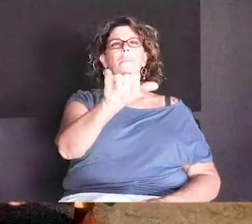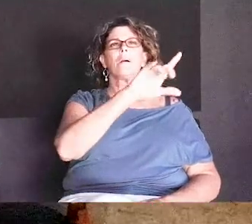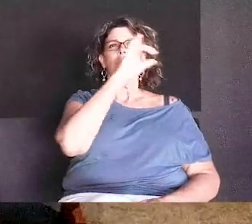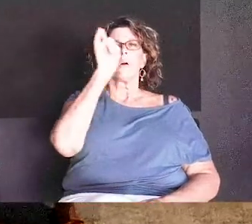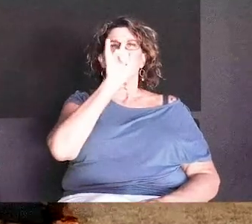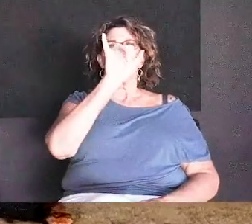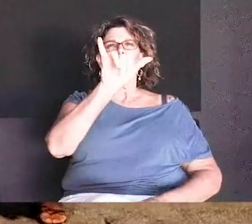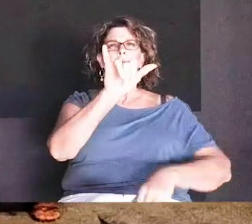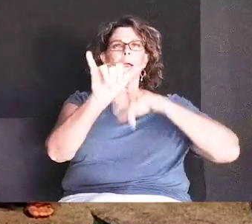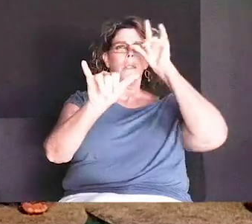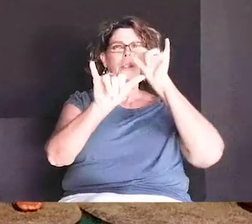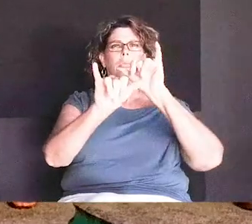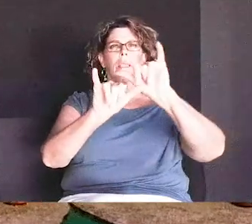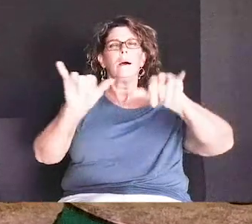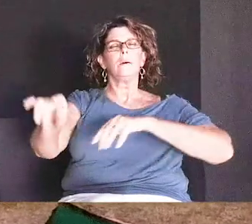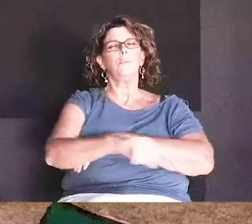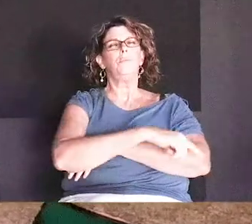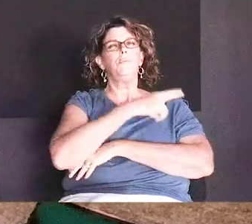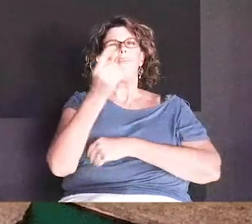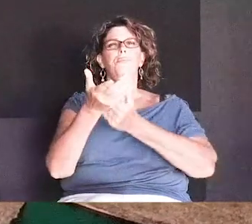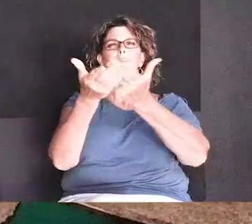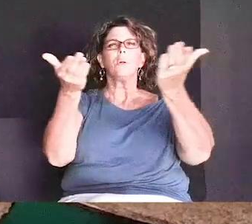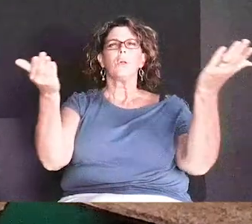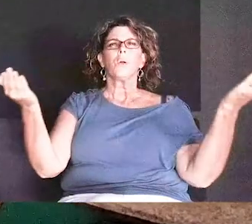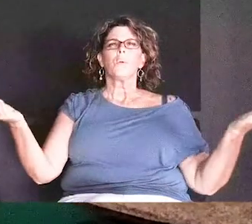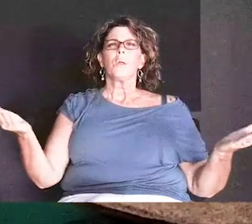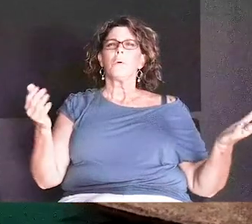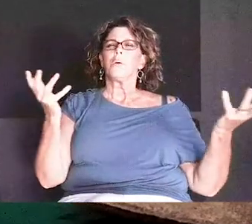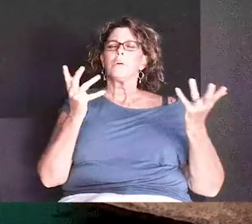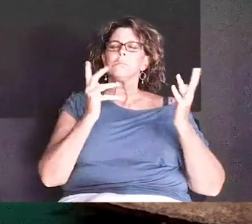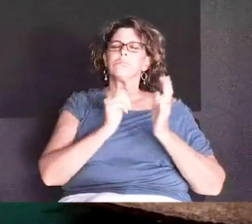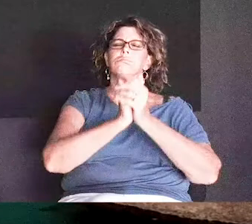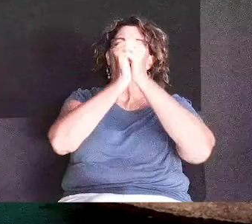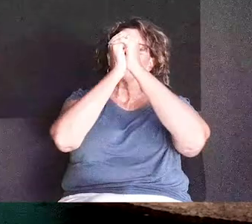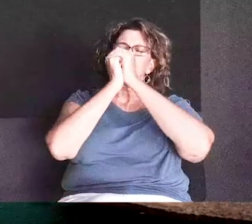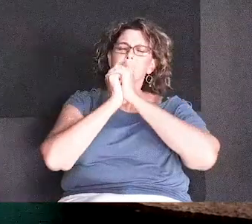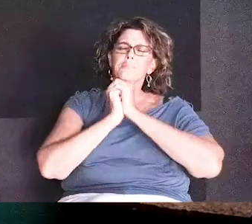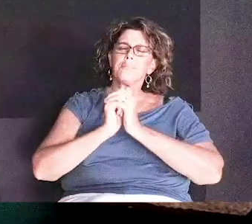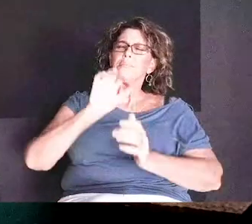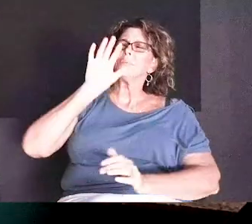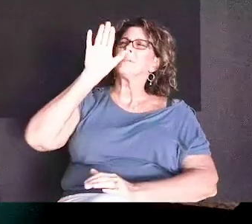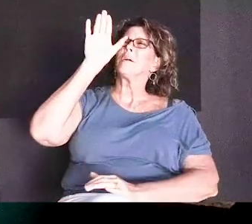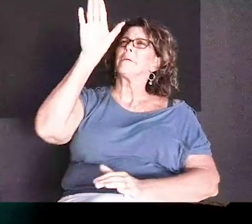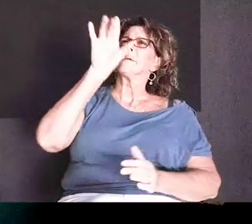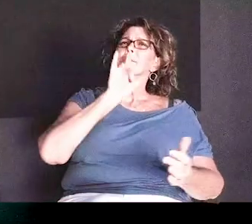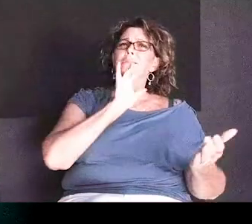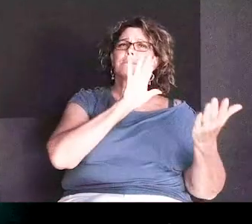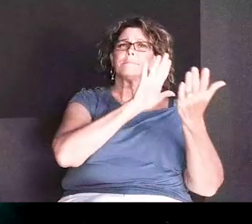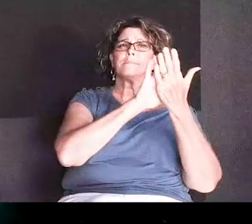forevermore. For endless days we will sing.